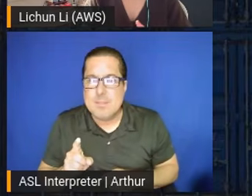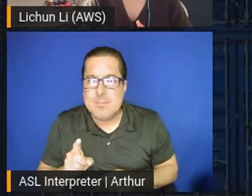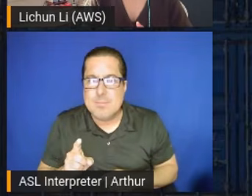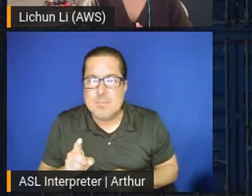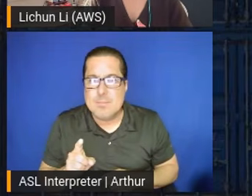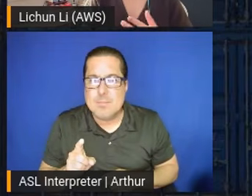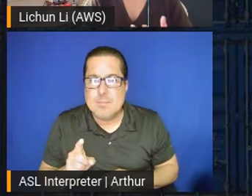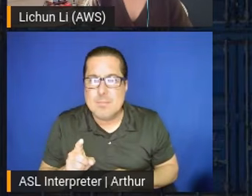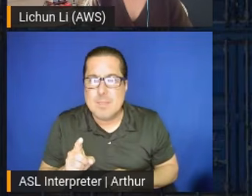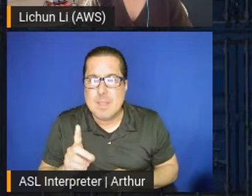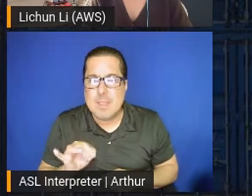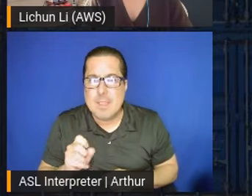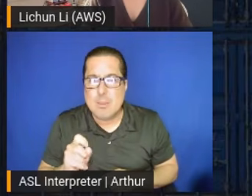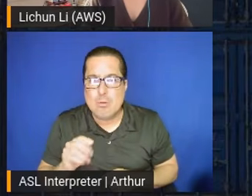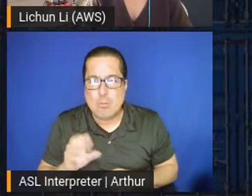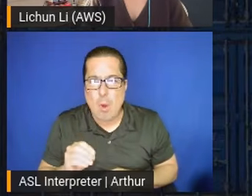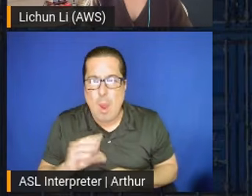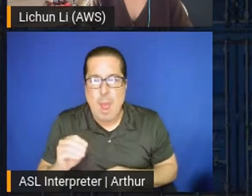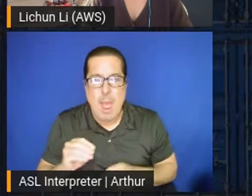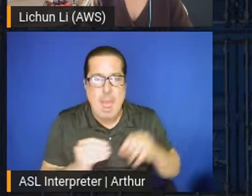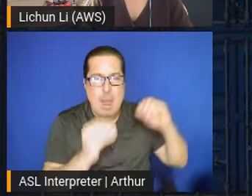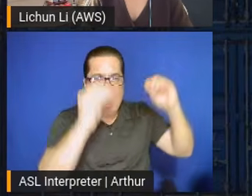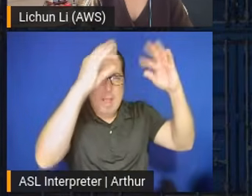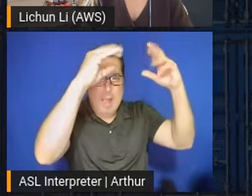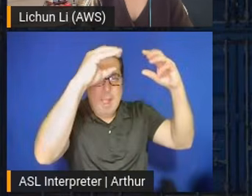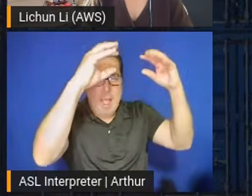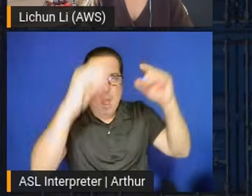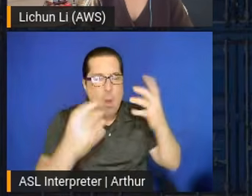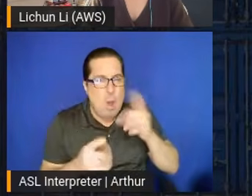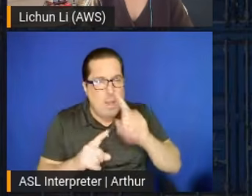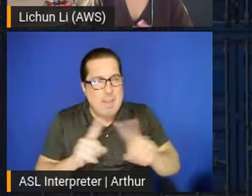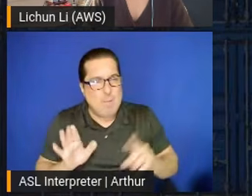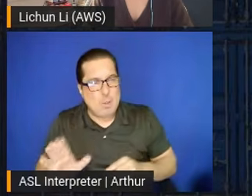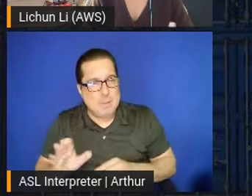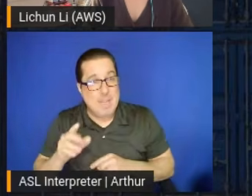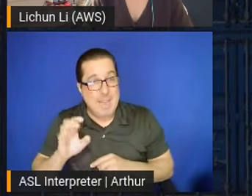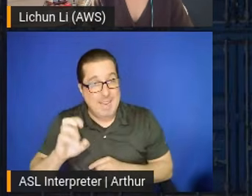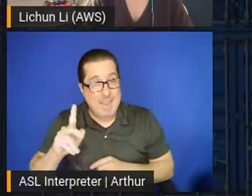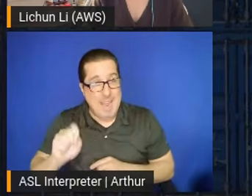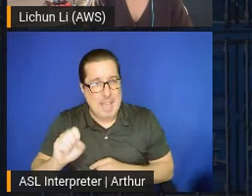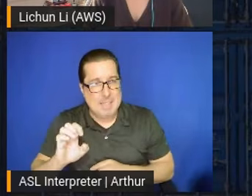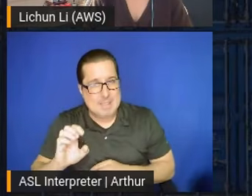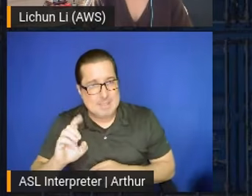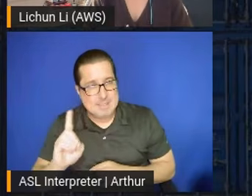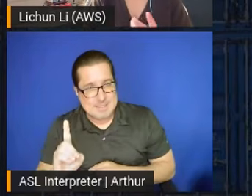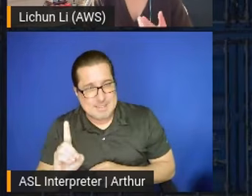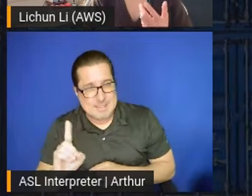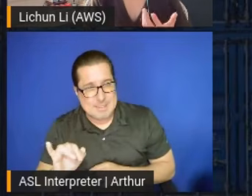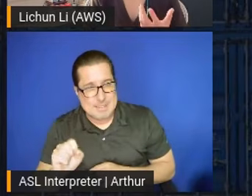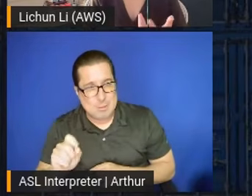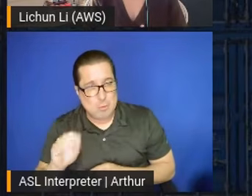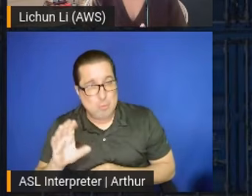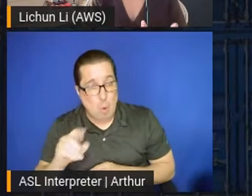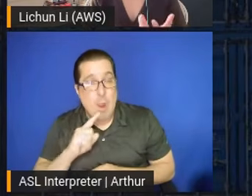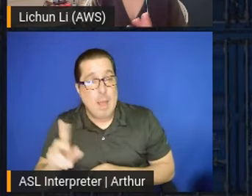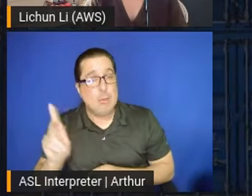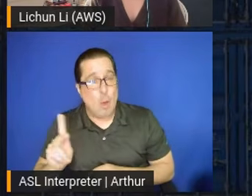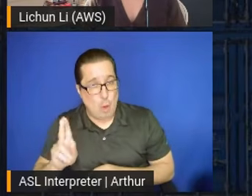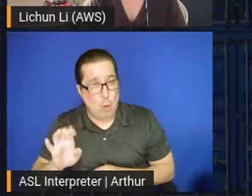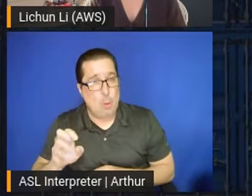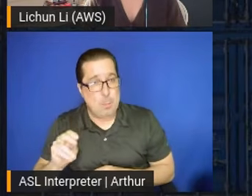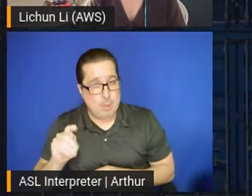EKS Distro, as you probably have heard from Vipin in the last session, it is a Kubernetes distribution, but it is the one that